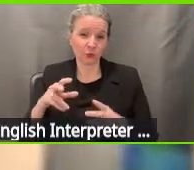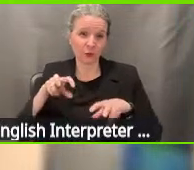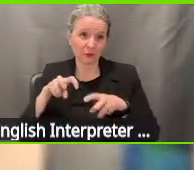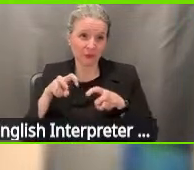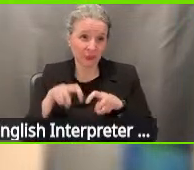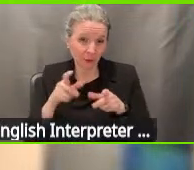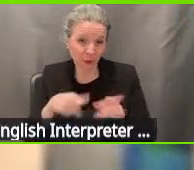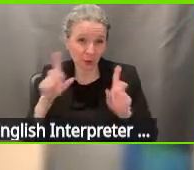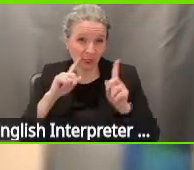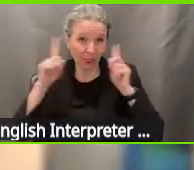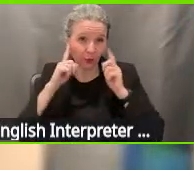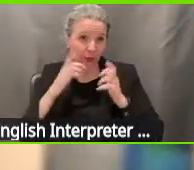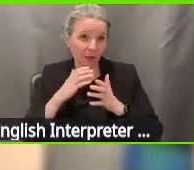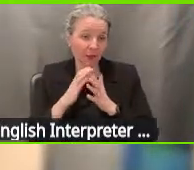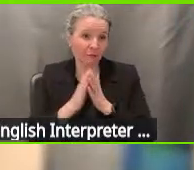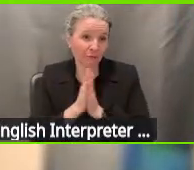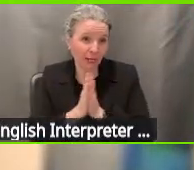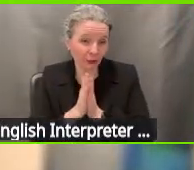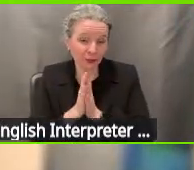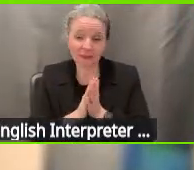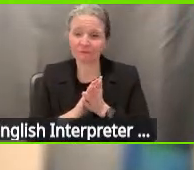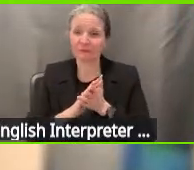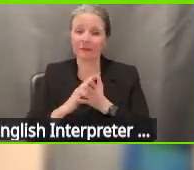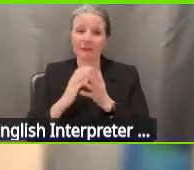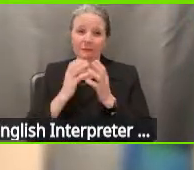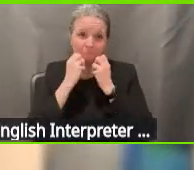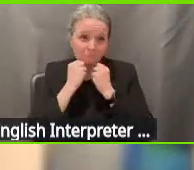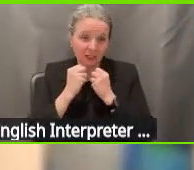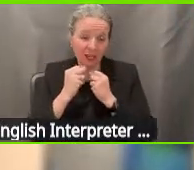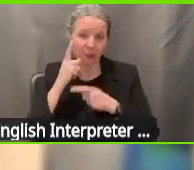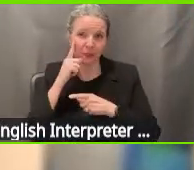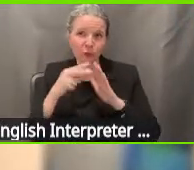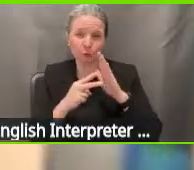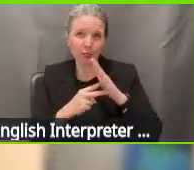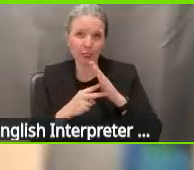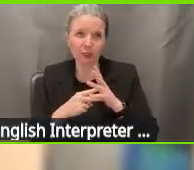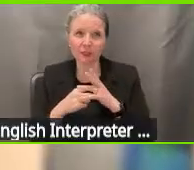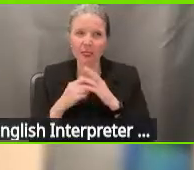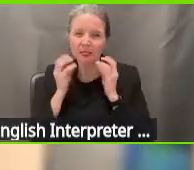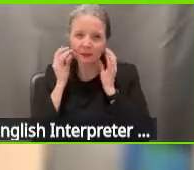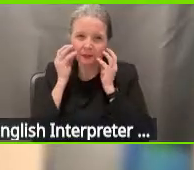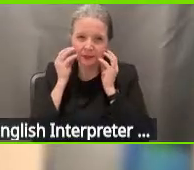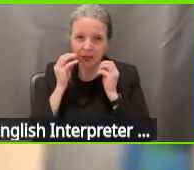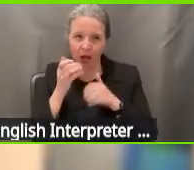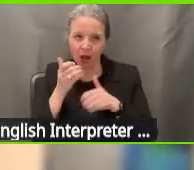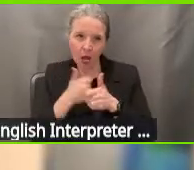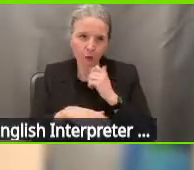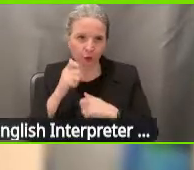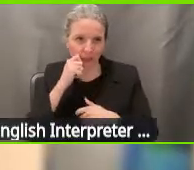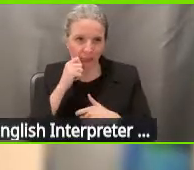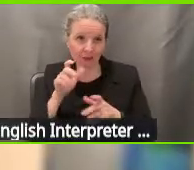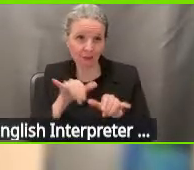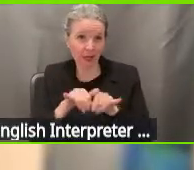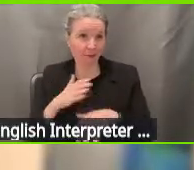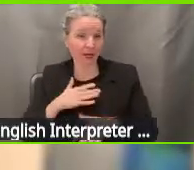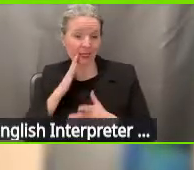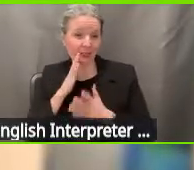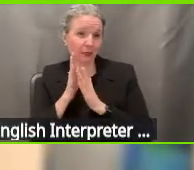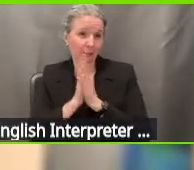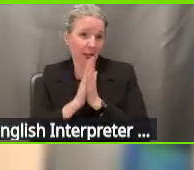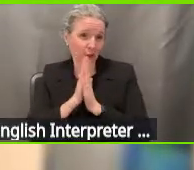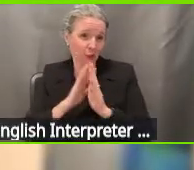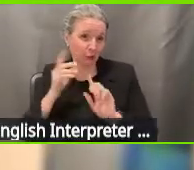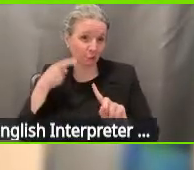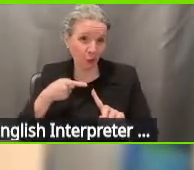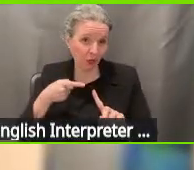passion and attention and how this bridge has gotten under everybody else's skin, like it's under mine, as a kind of a passion point